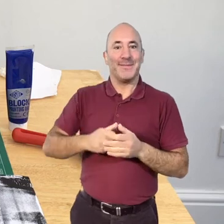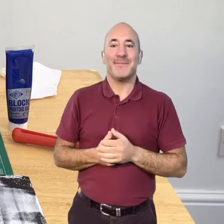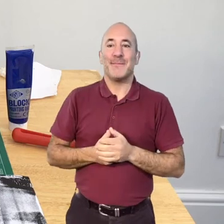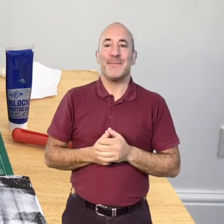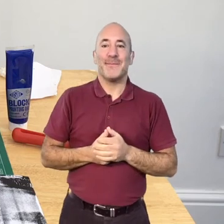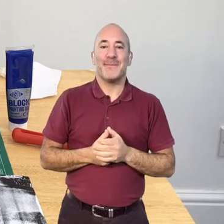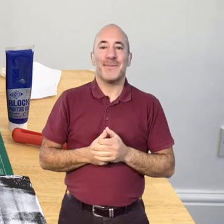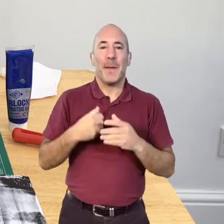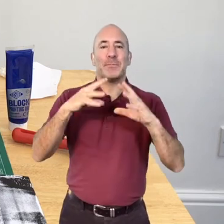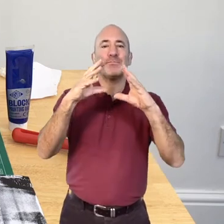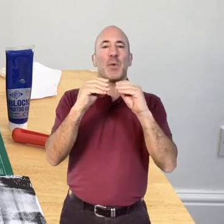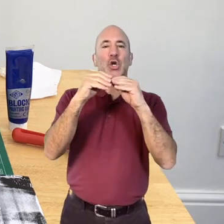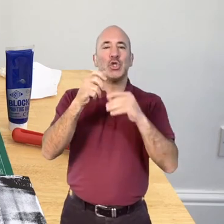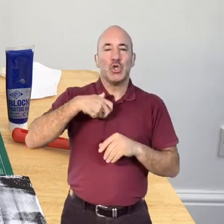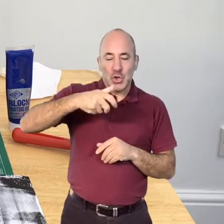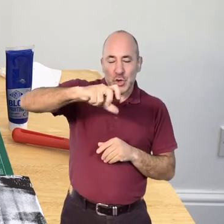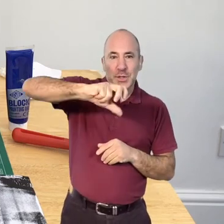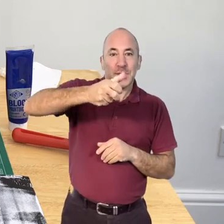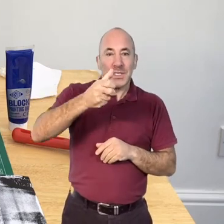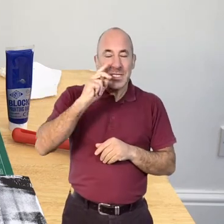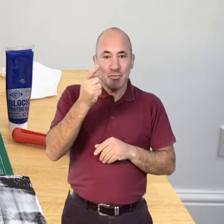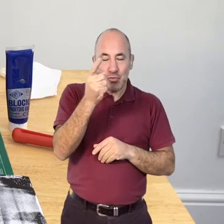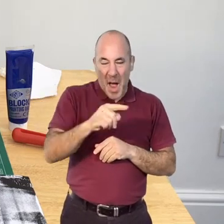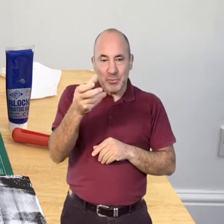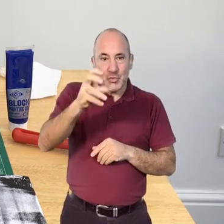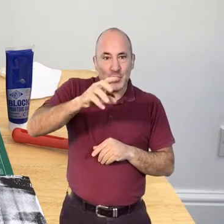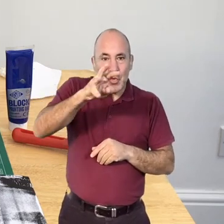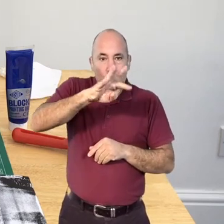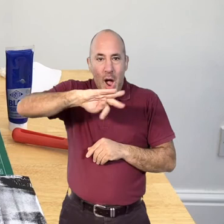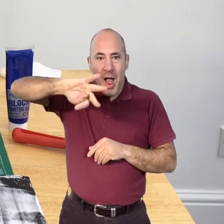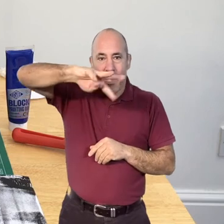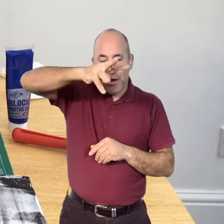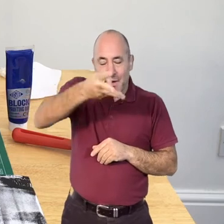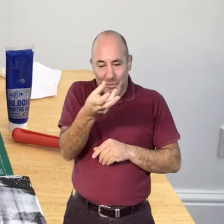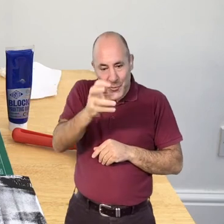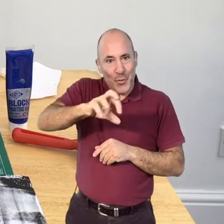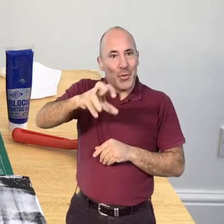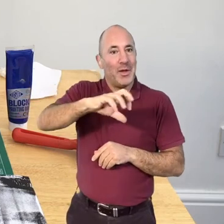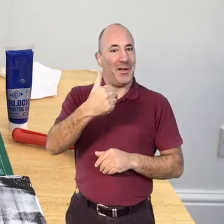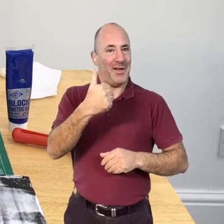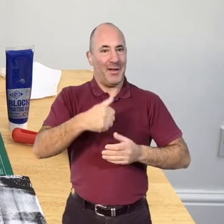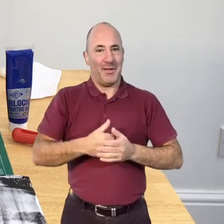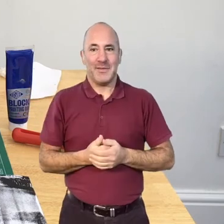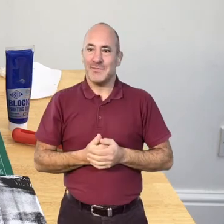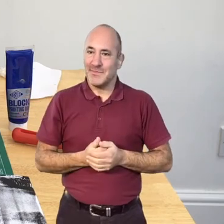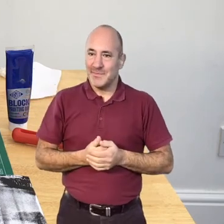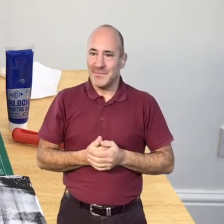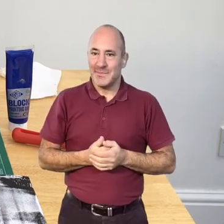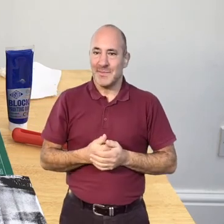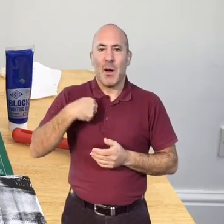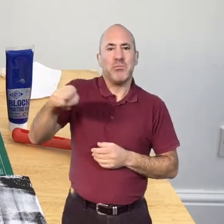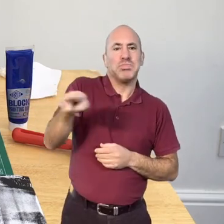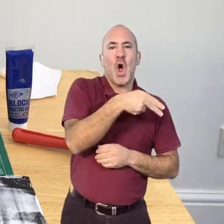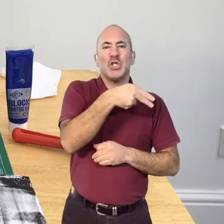The stripes from the swirl and the swirls from the sponge and the brush have come out